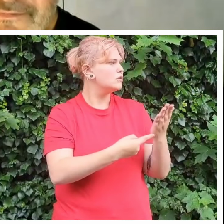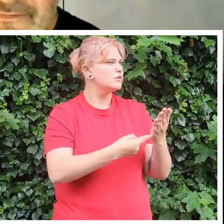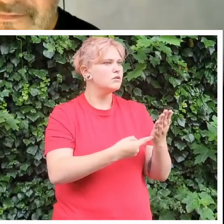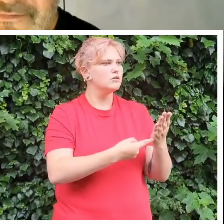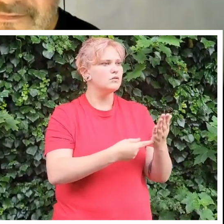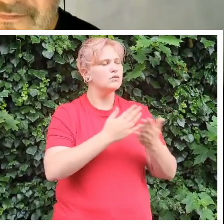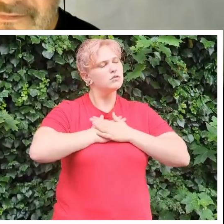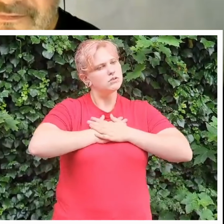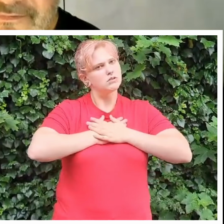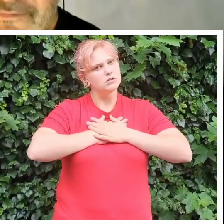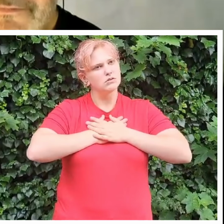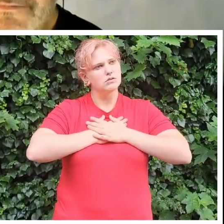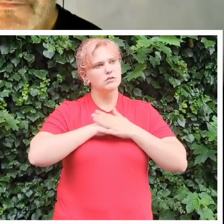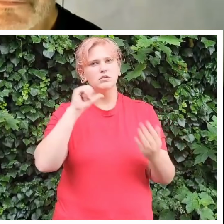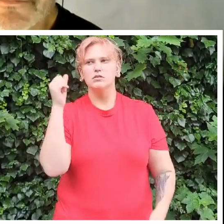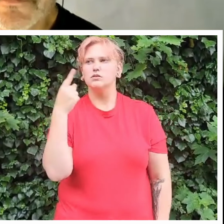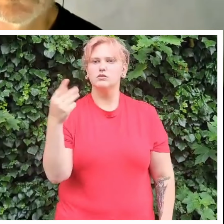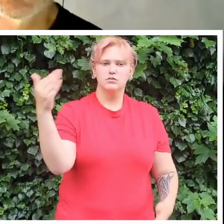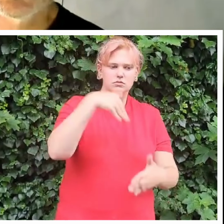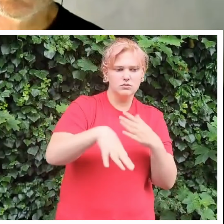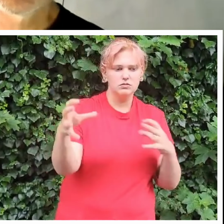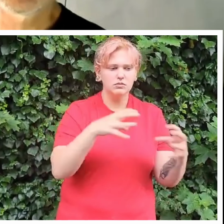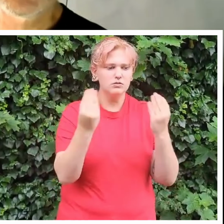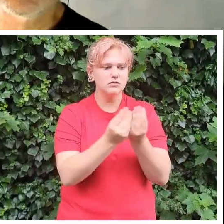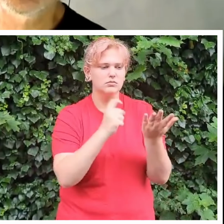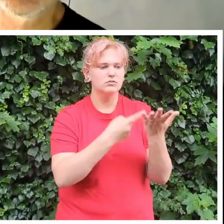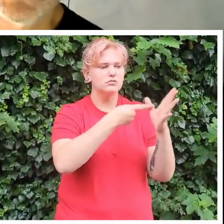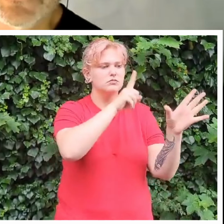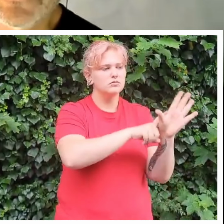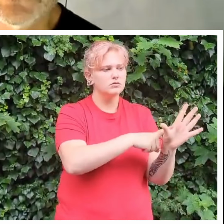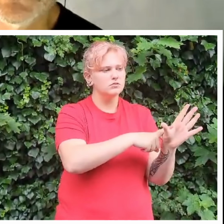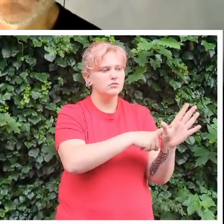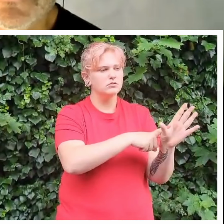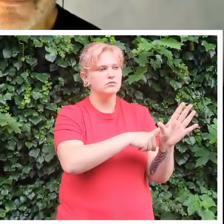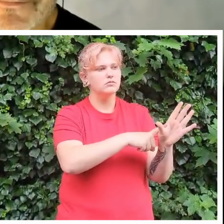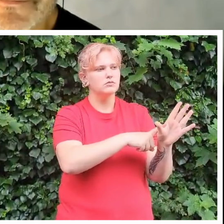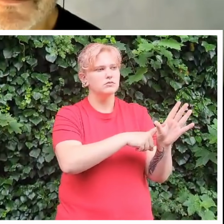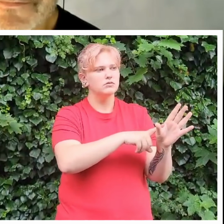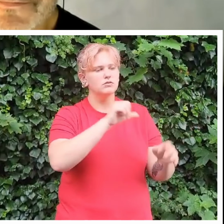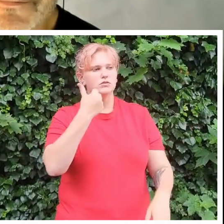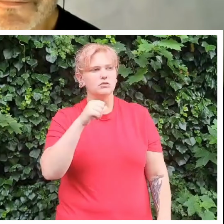With the topic of love, in collaboration with Ray.